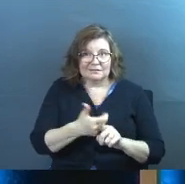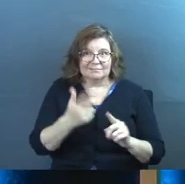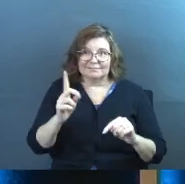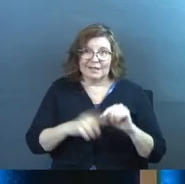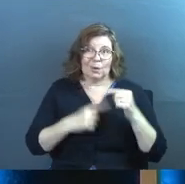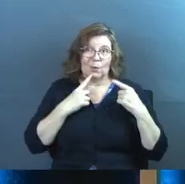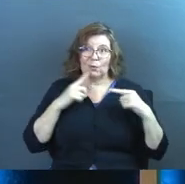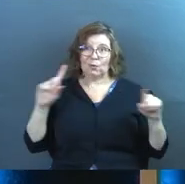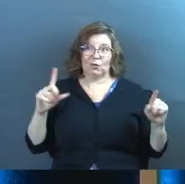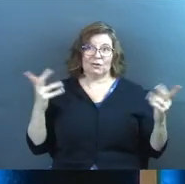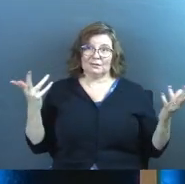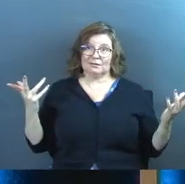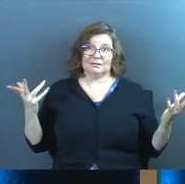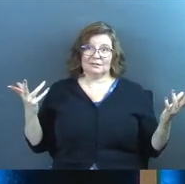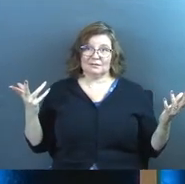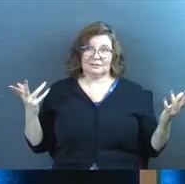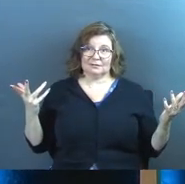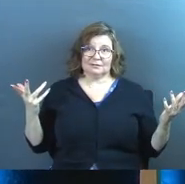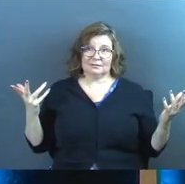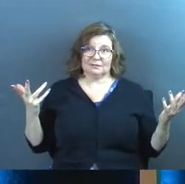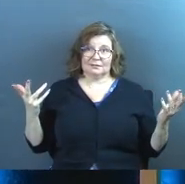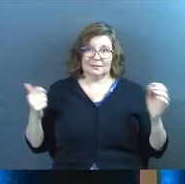work.